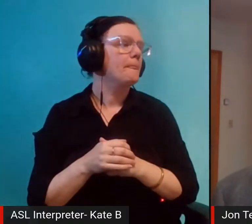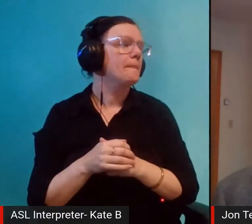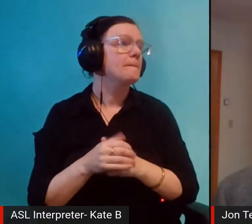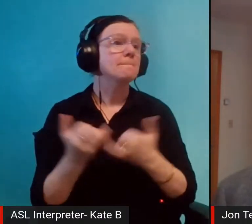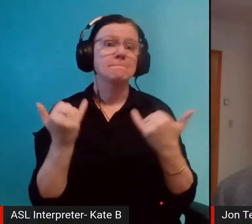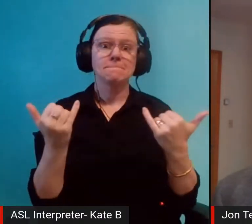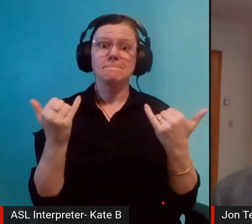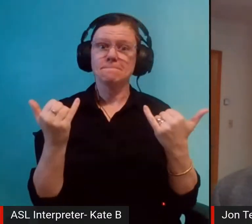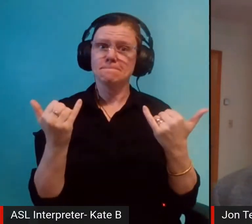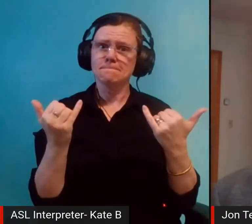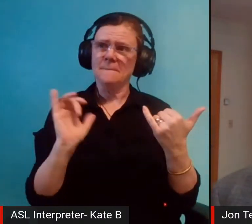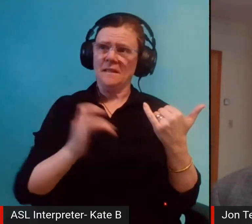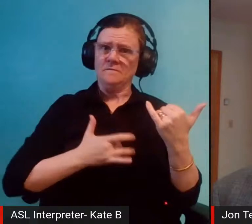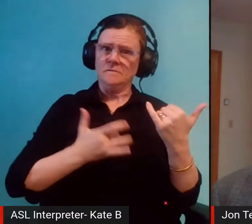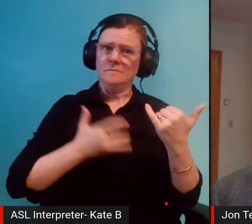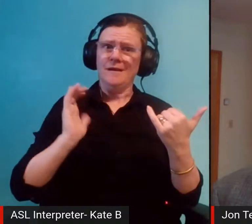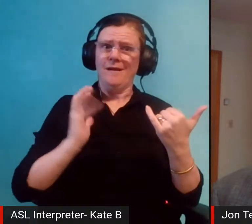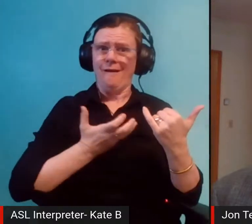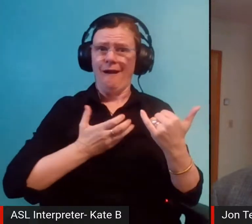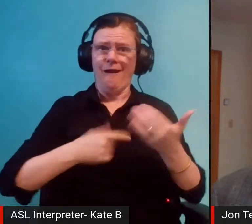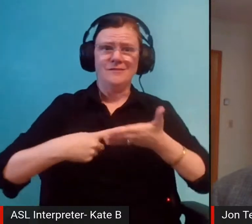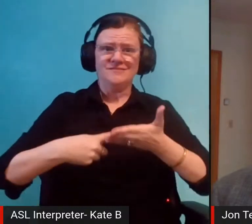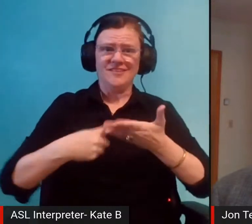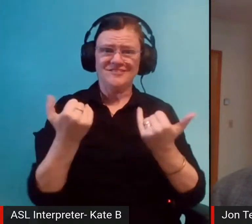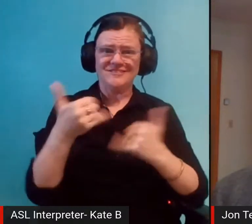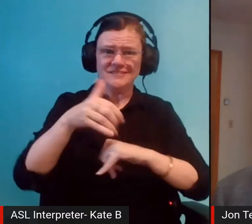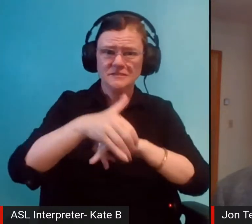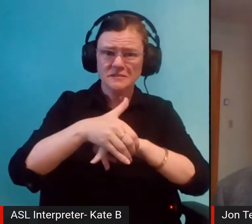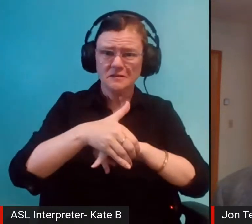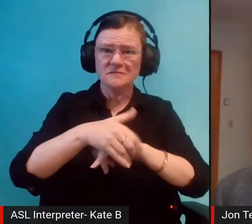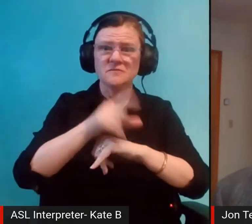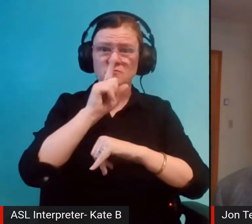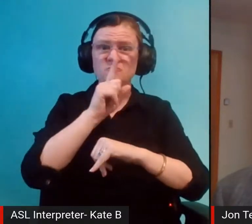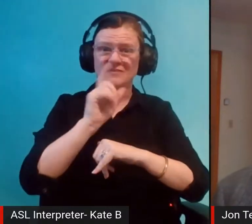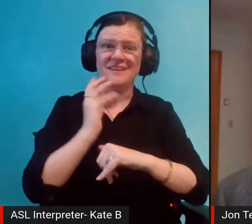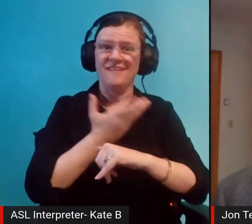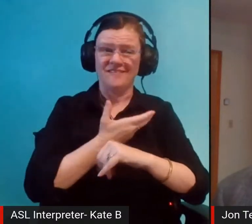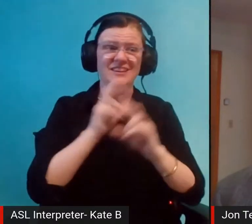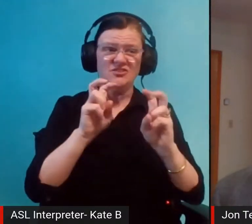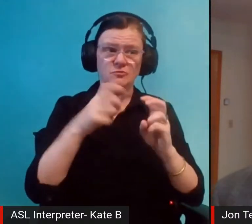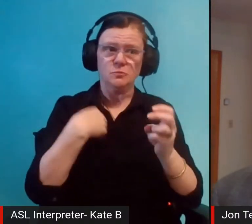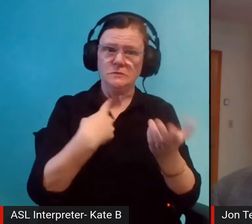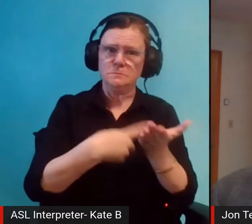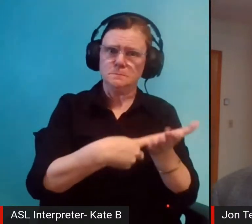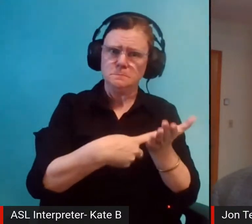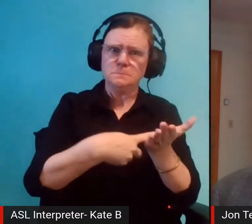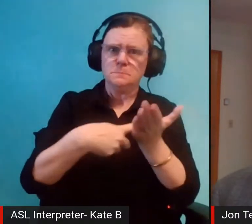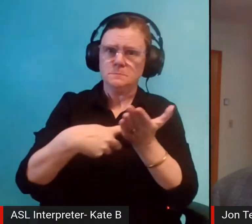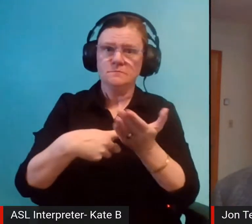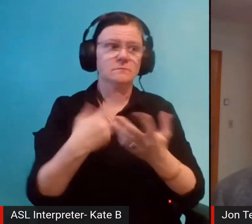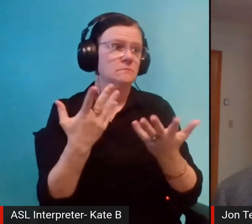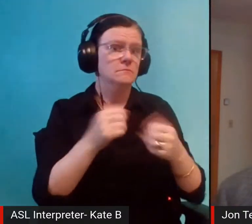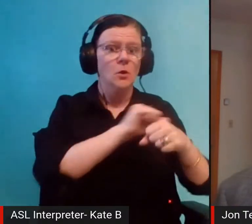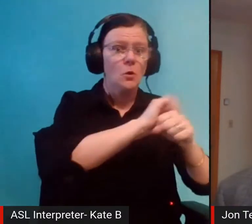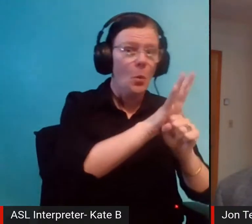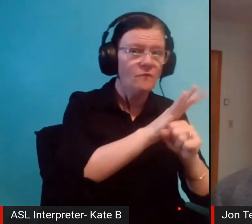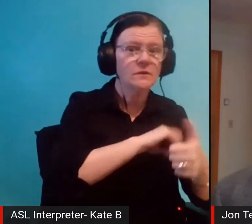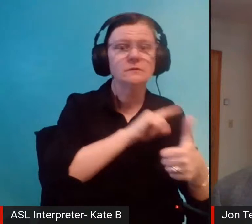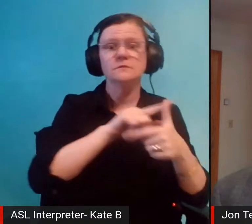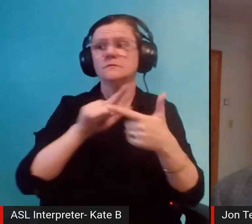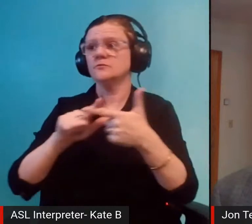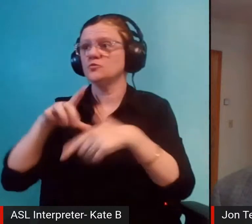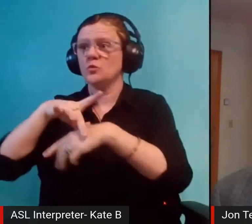Hot Topics in Public Health takes on those cross-cutting issues from COVID-19 to climate